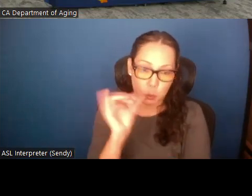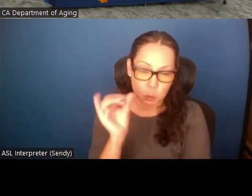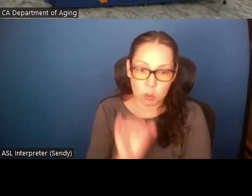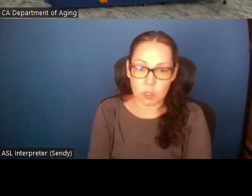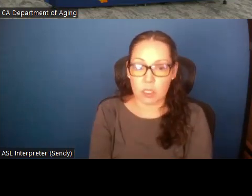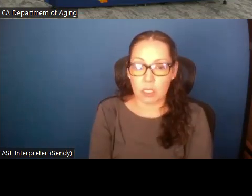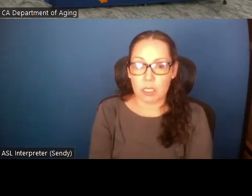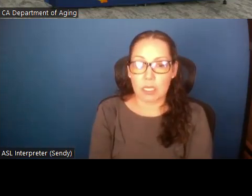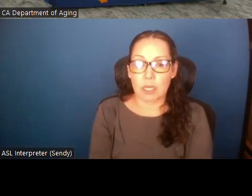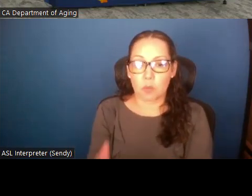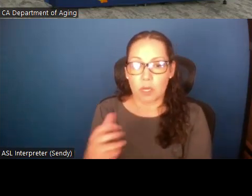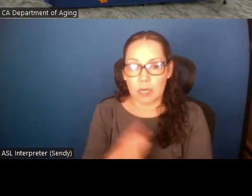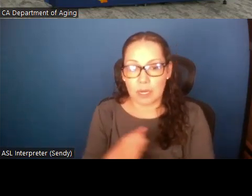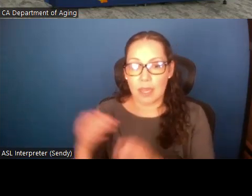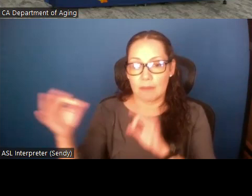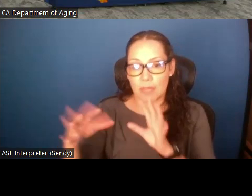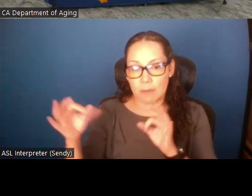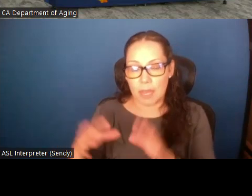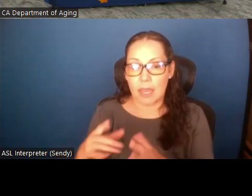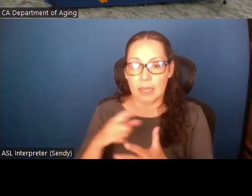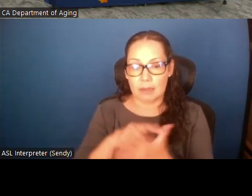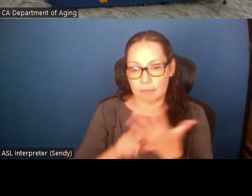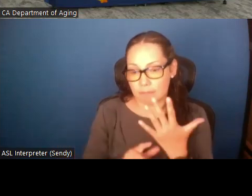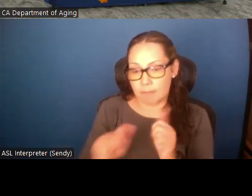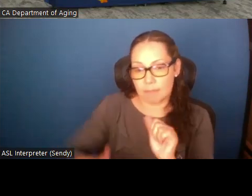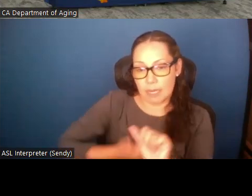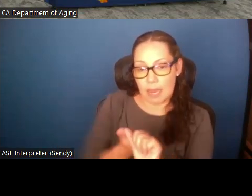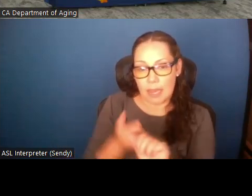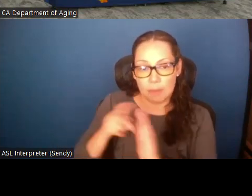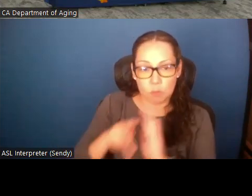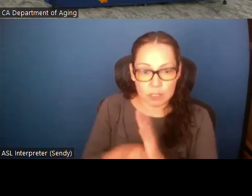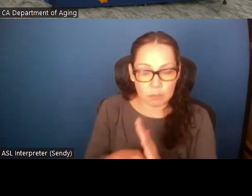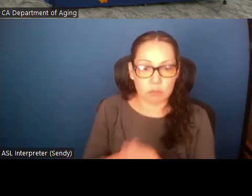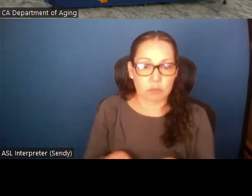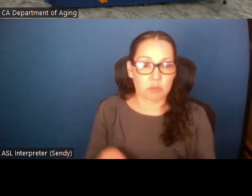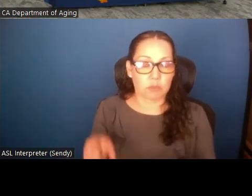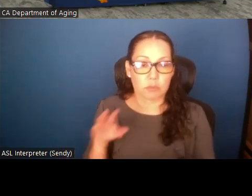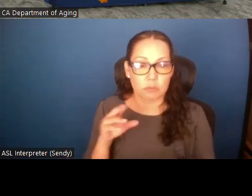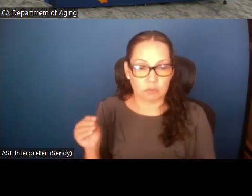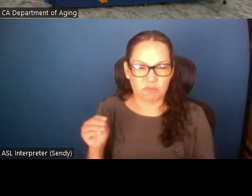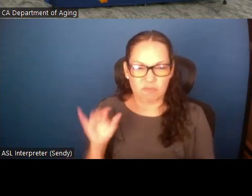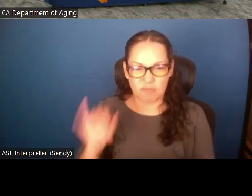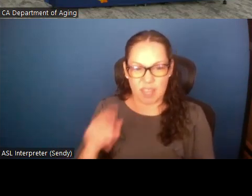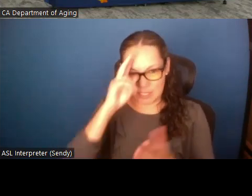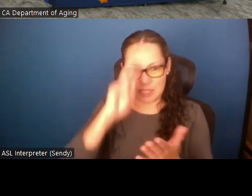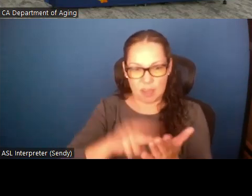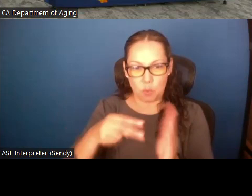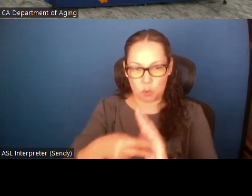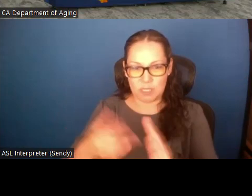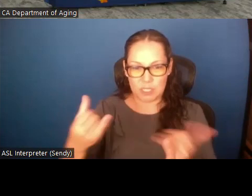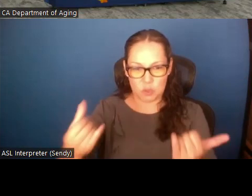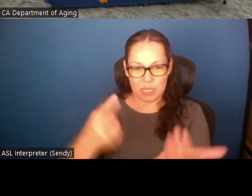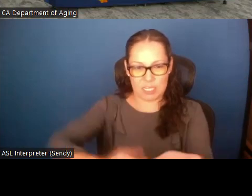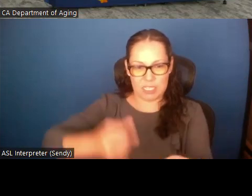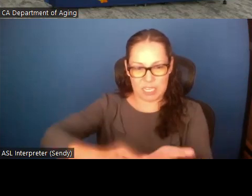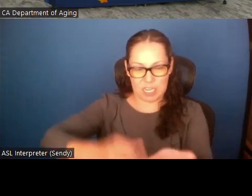feedback and questions about the details behind these principles. And again, that will be the purpose of today's discussion, is to